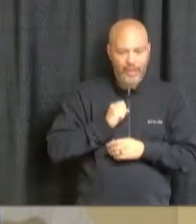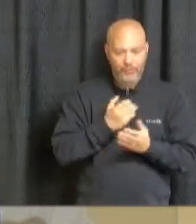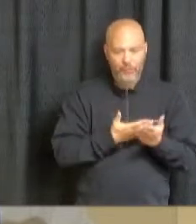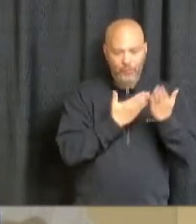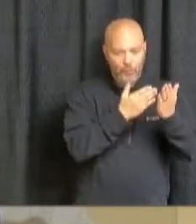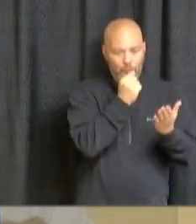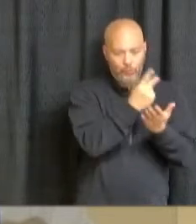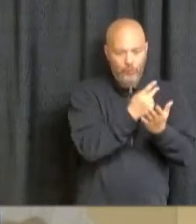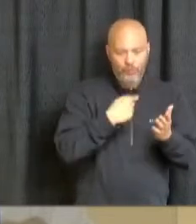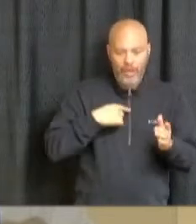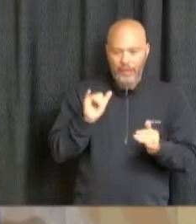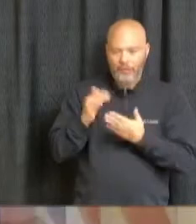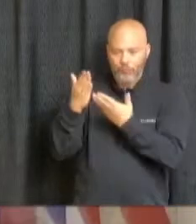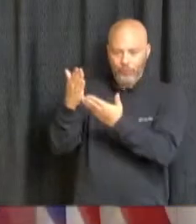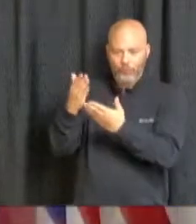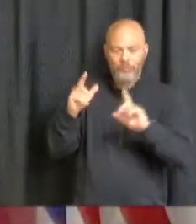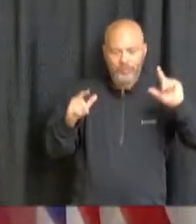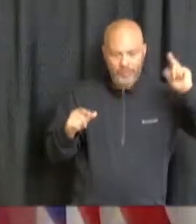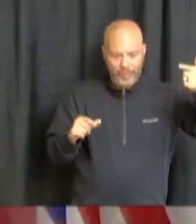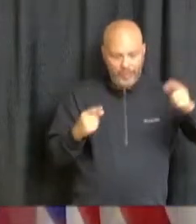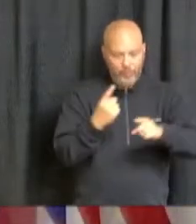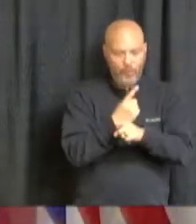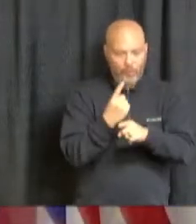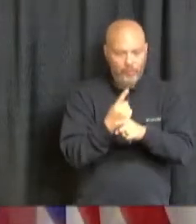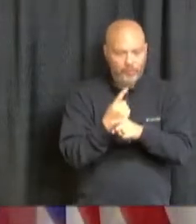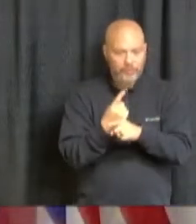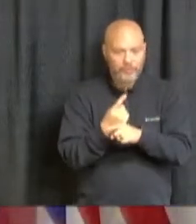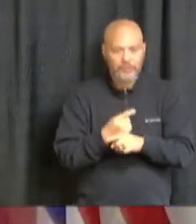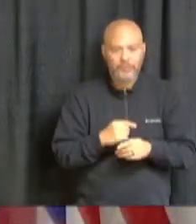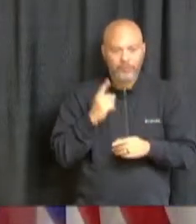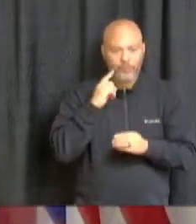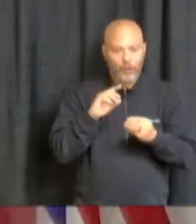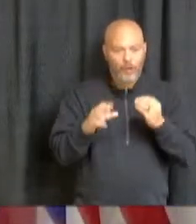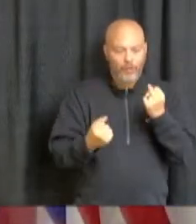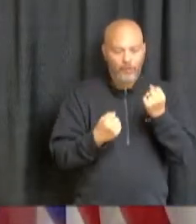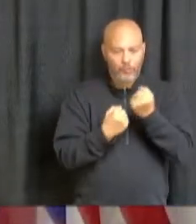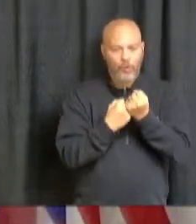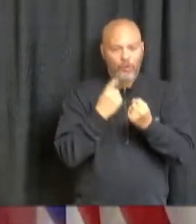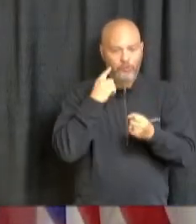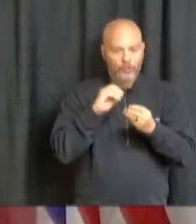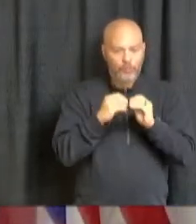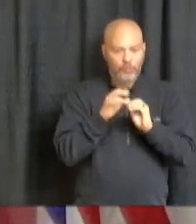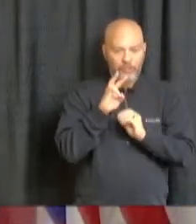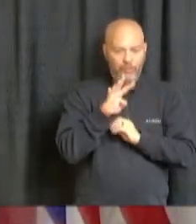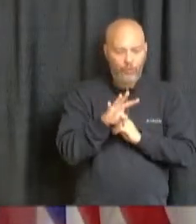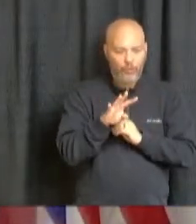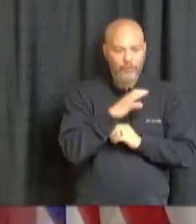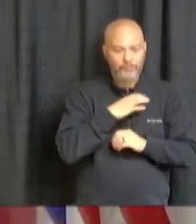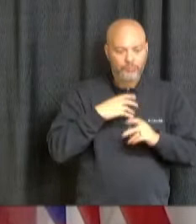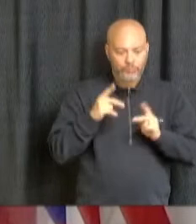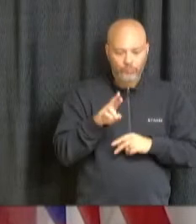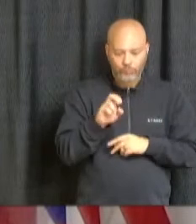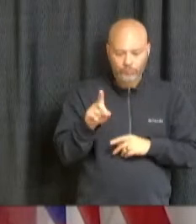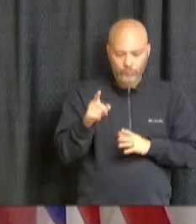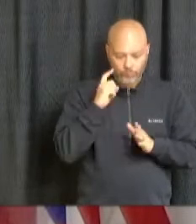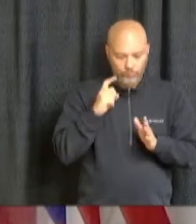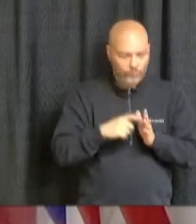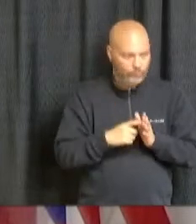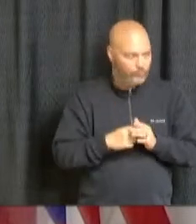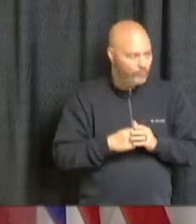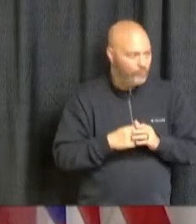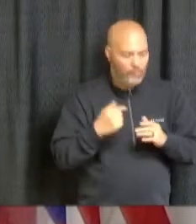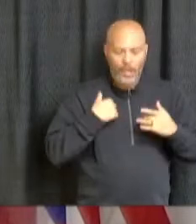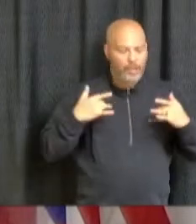staff recommended approval, and I so move. Motion been made and properly seconded in favor of ordinance 74. Councilperson Redd, you recognize. I'm